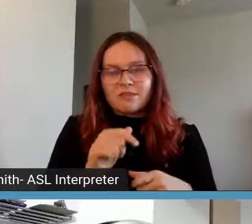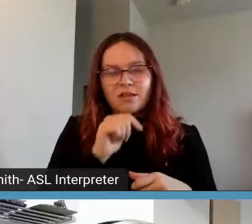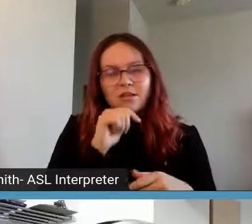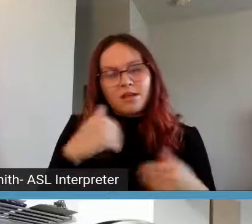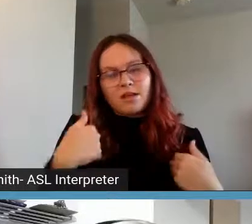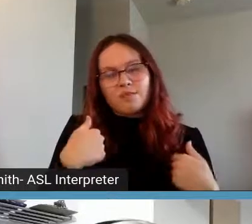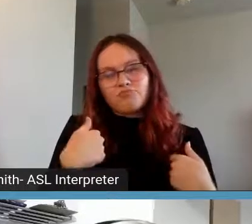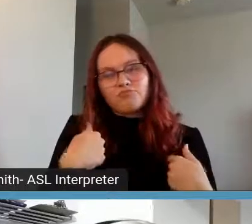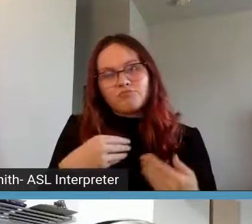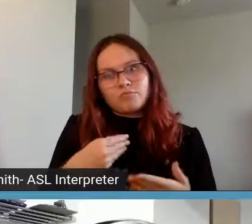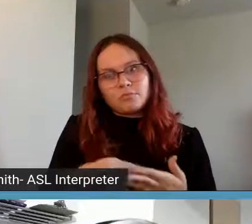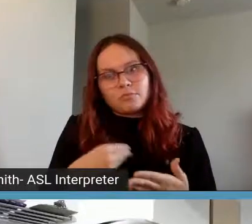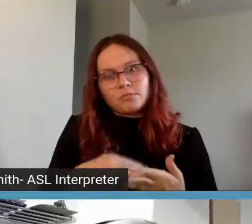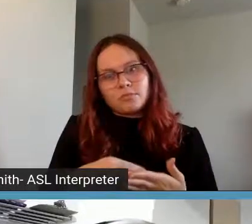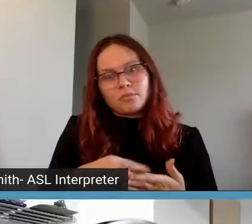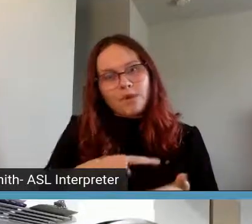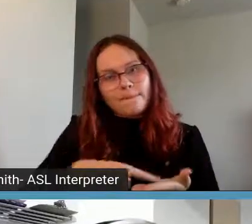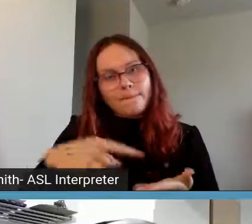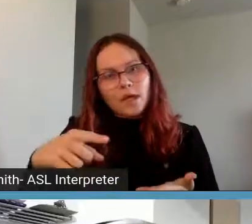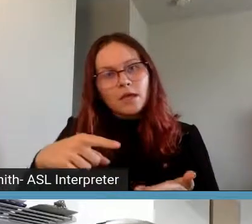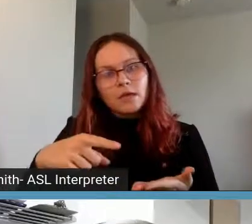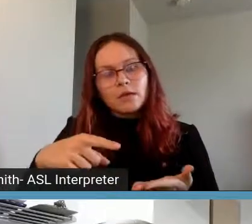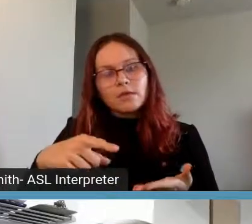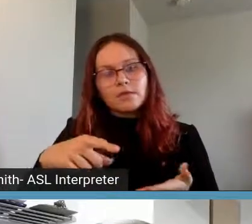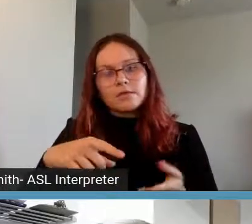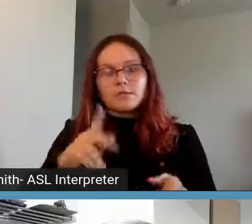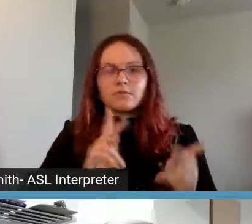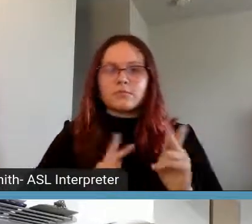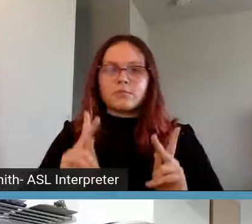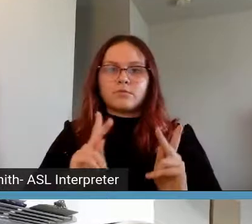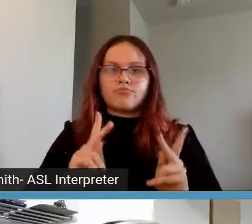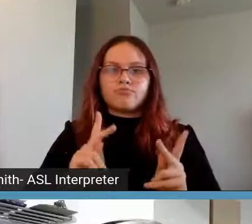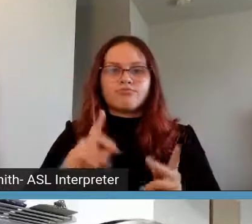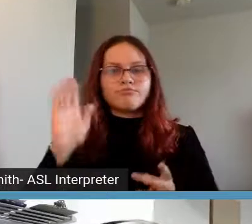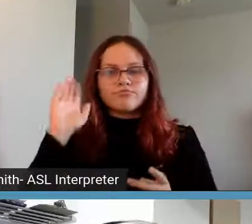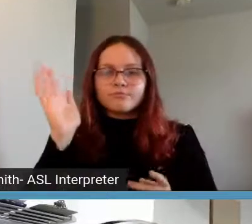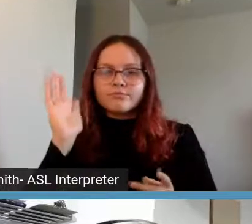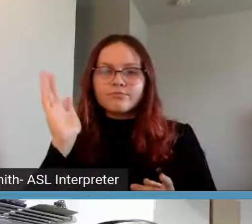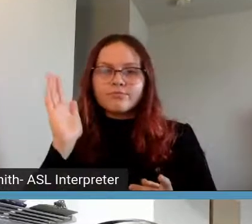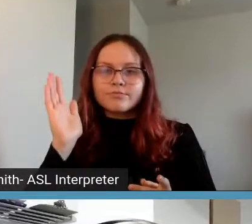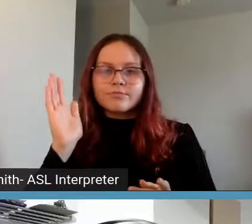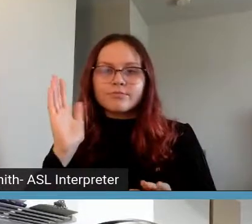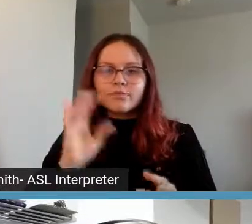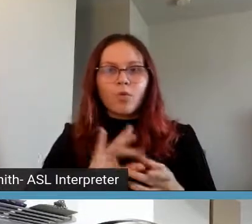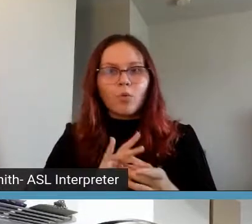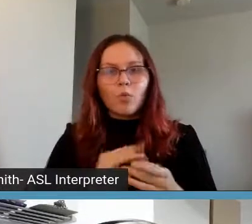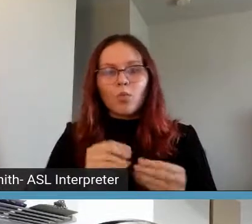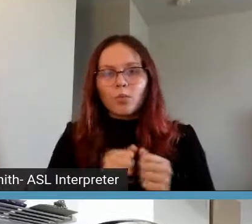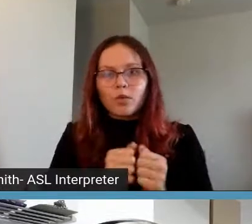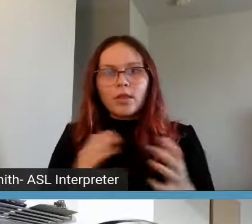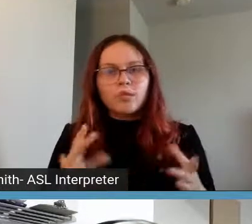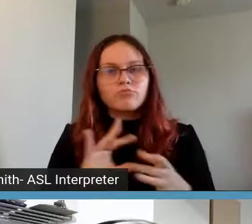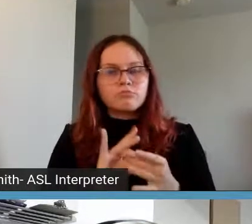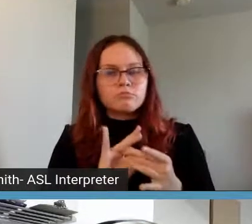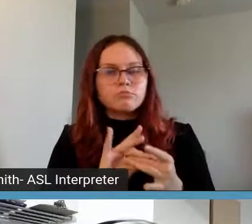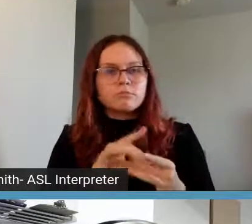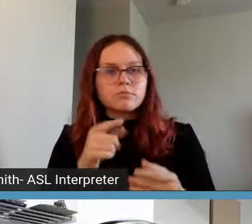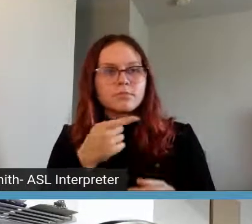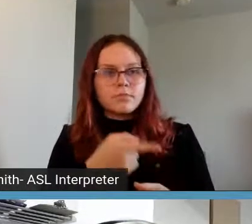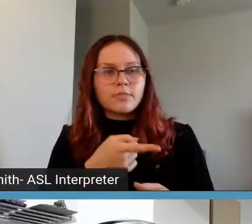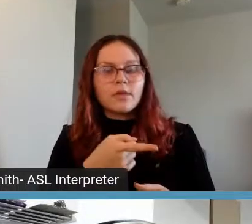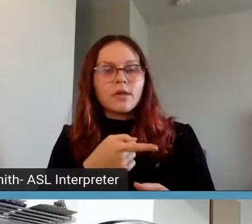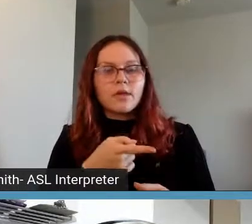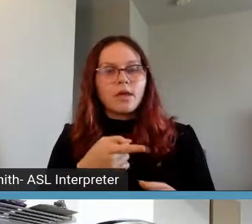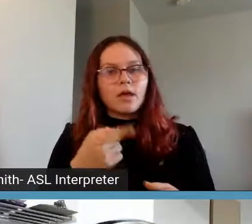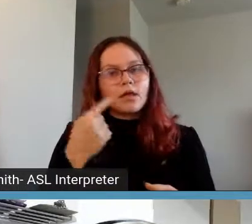we wanted to invite to speak at these events. So without those relationships, I think we would have been in a tough spot. So yeah, no